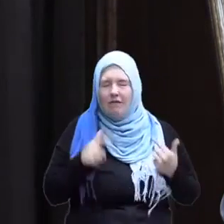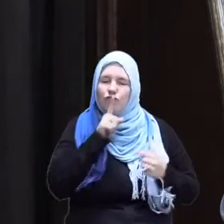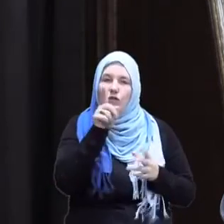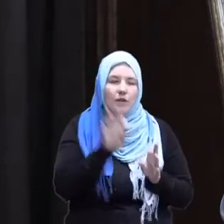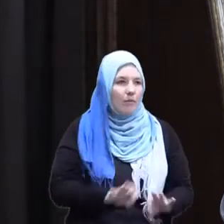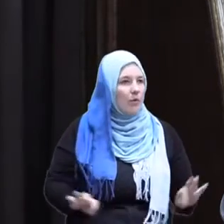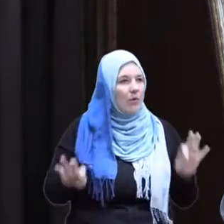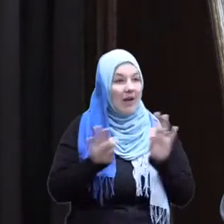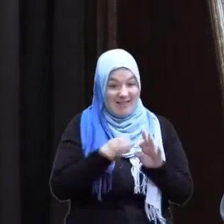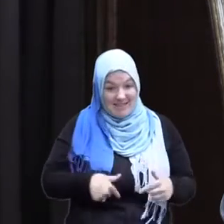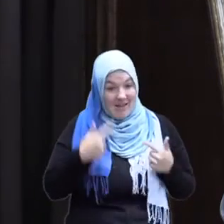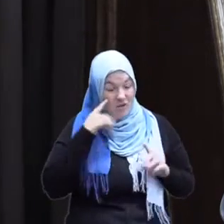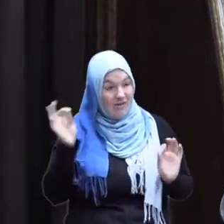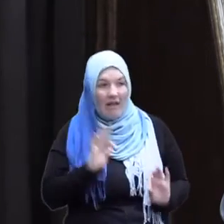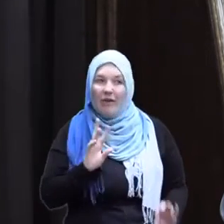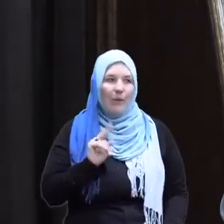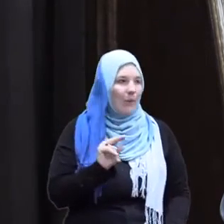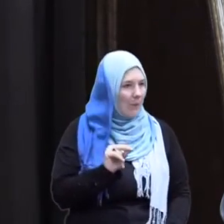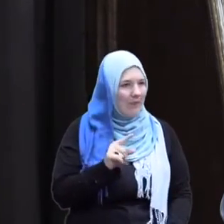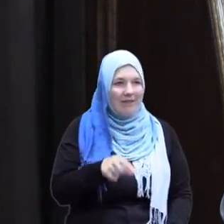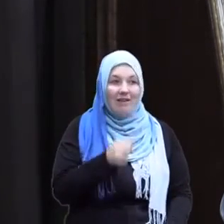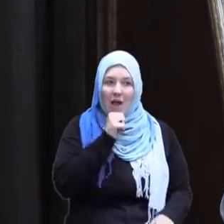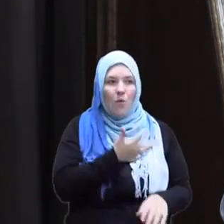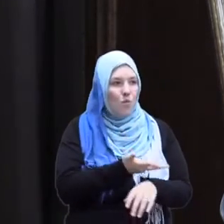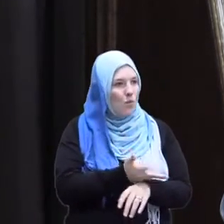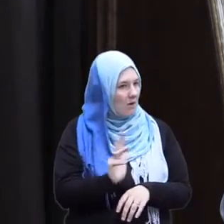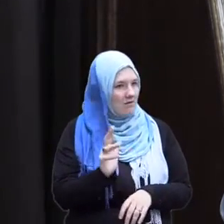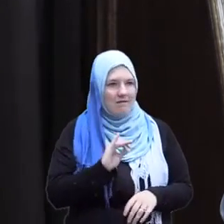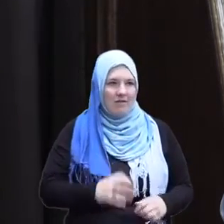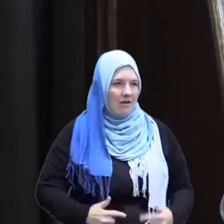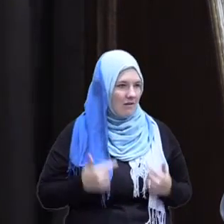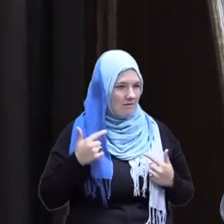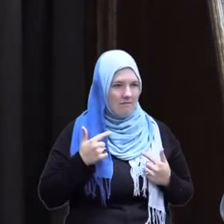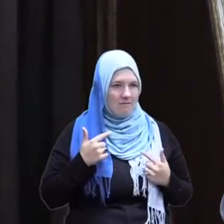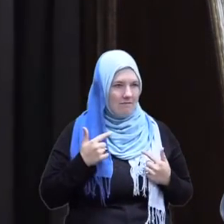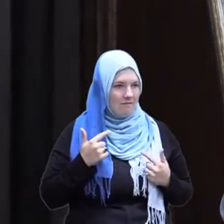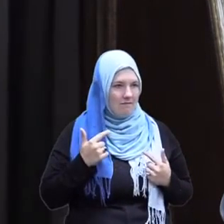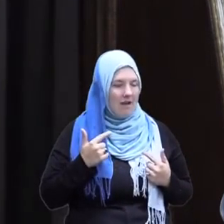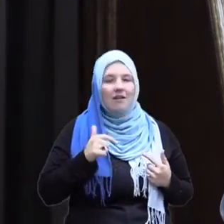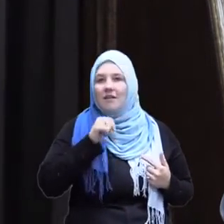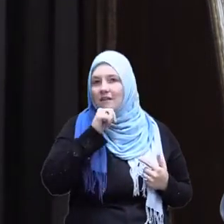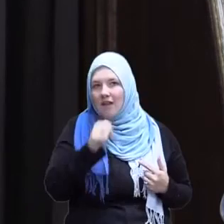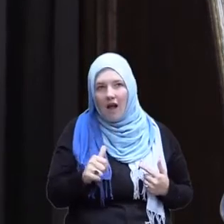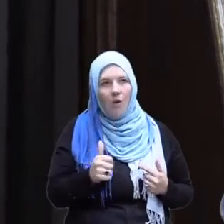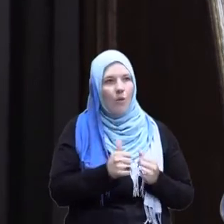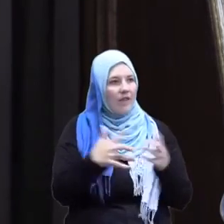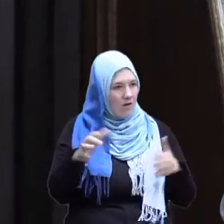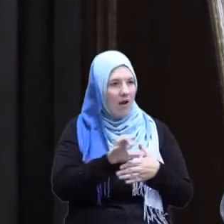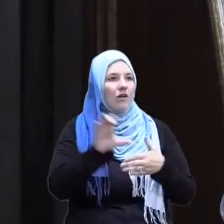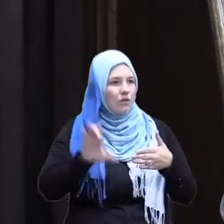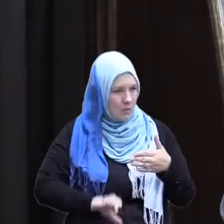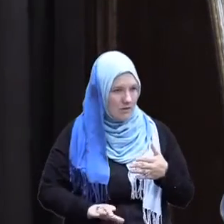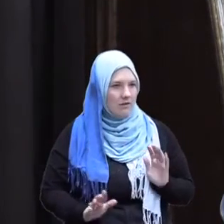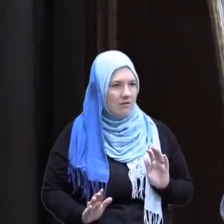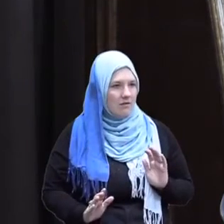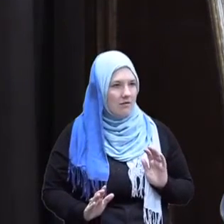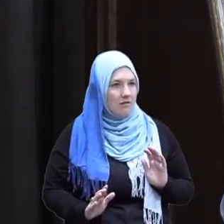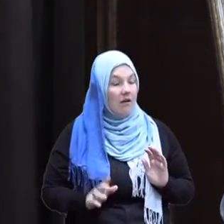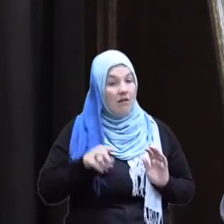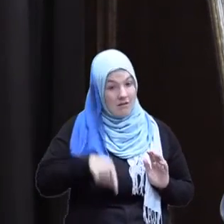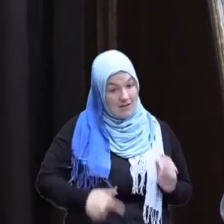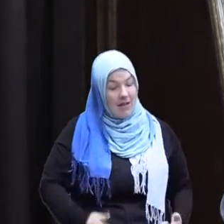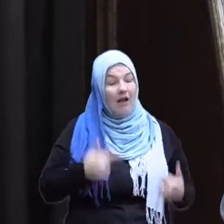it's not in vain. It is not useless. It is not without consequences. It is with a lot of